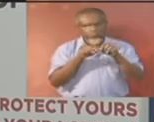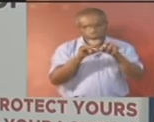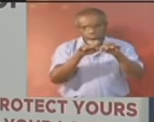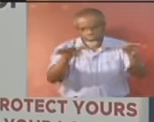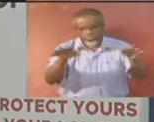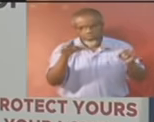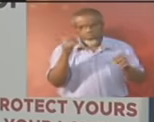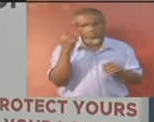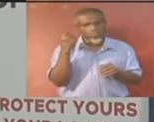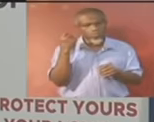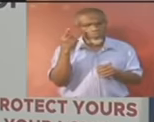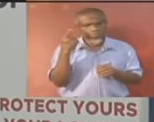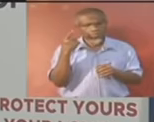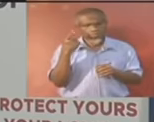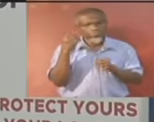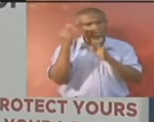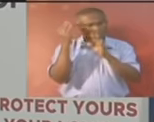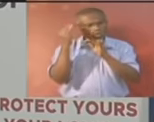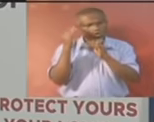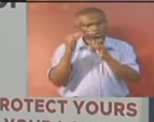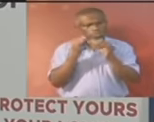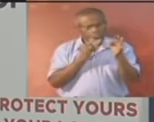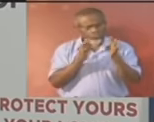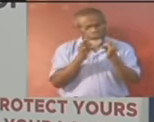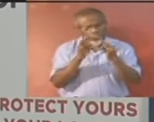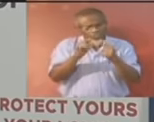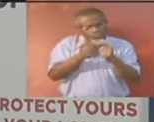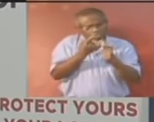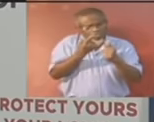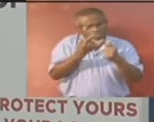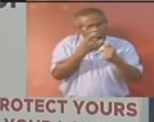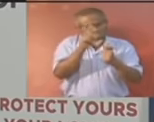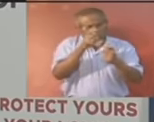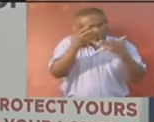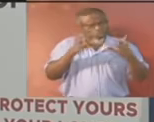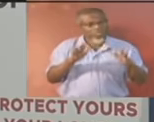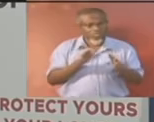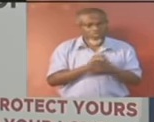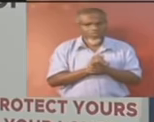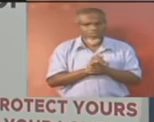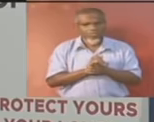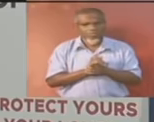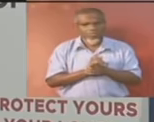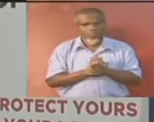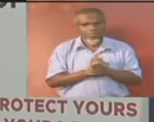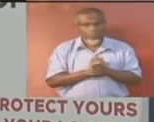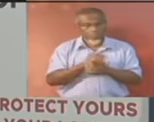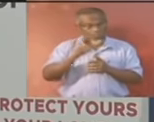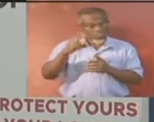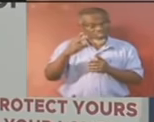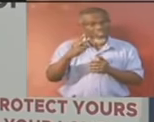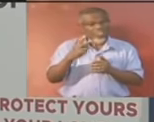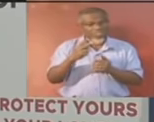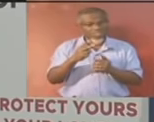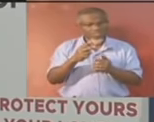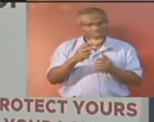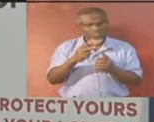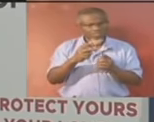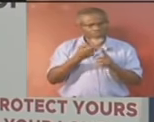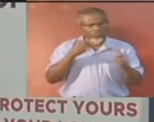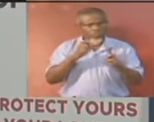the first question. The second question, the turnaround time for the lab, as far as